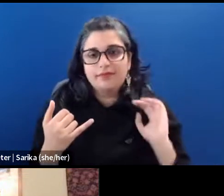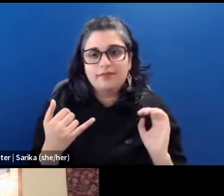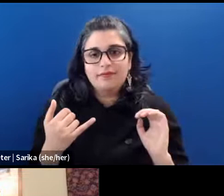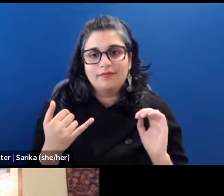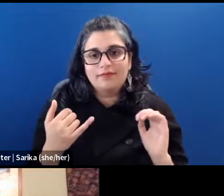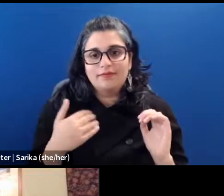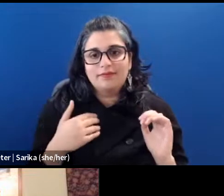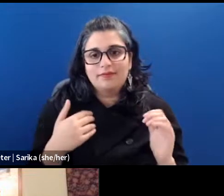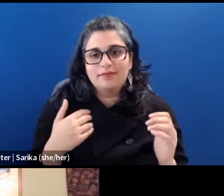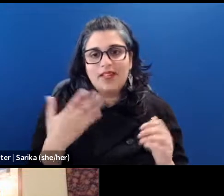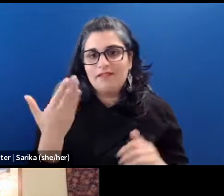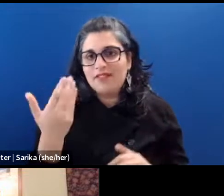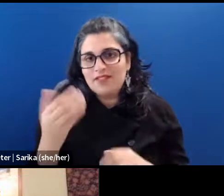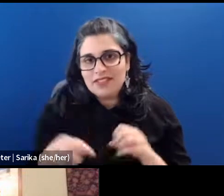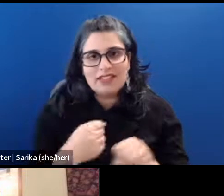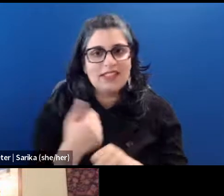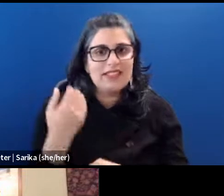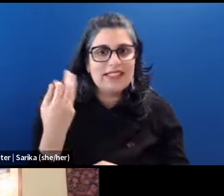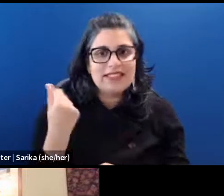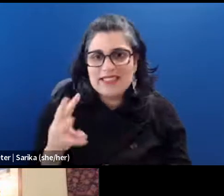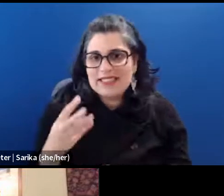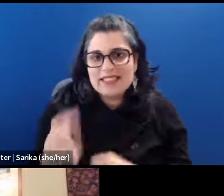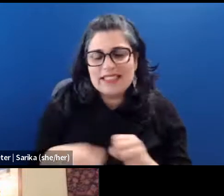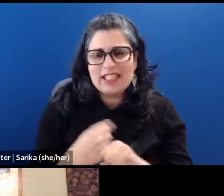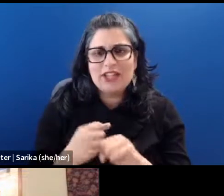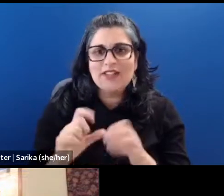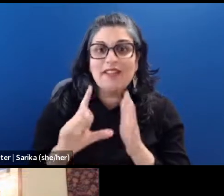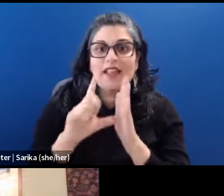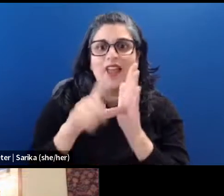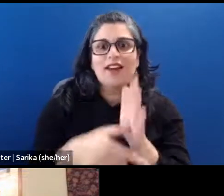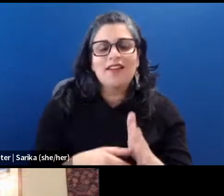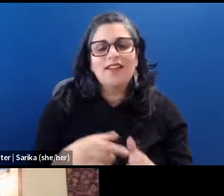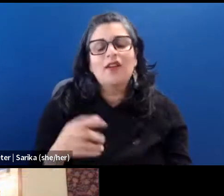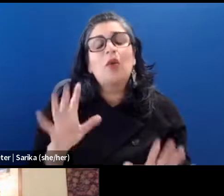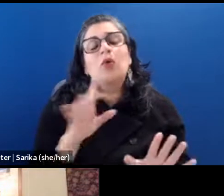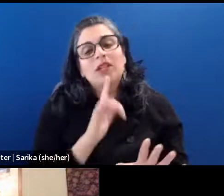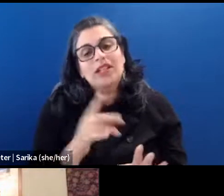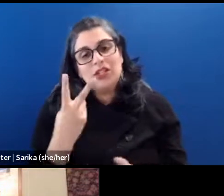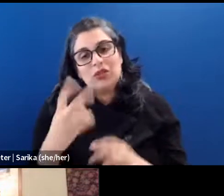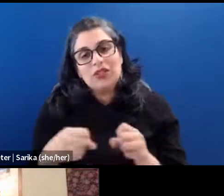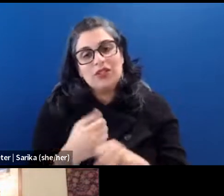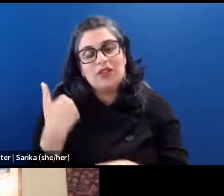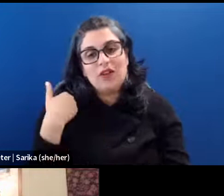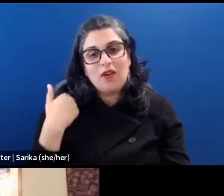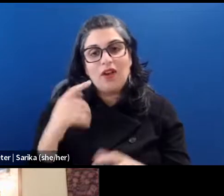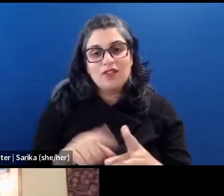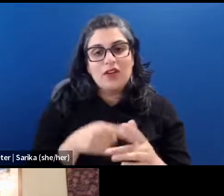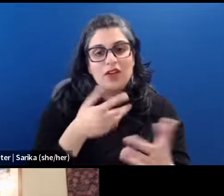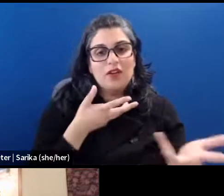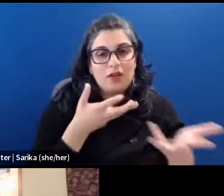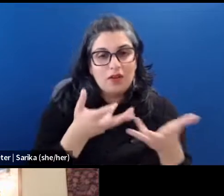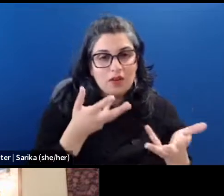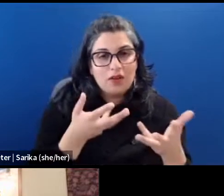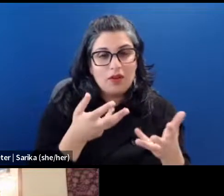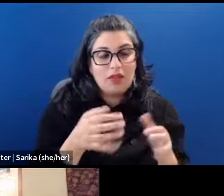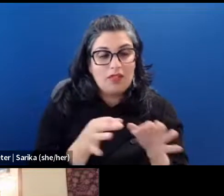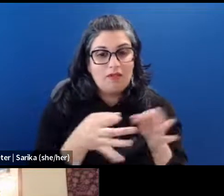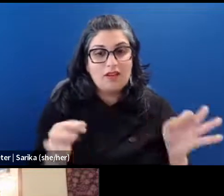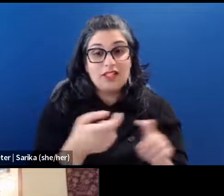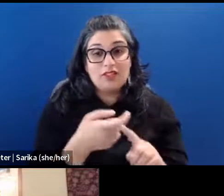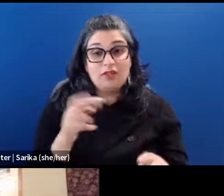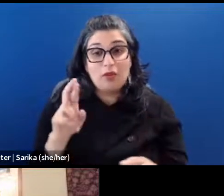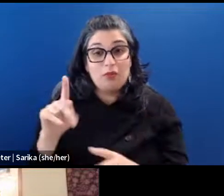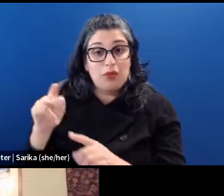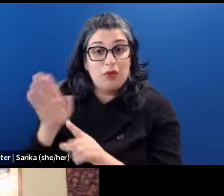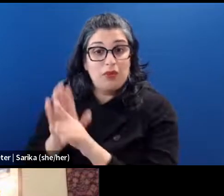15, 16 years in. And really about 2 years ago, I started to work with the phrases in Ruth's book and I was